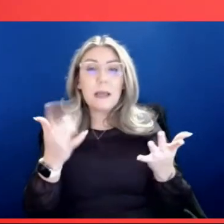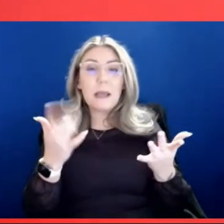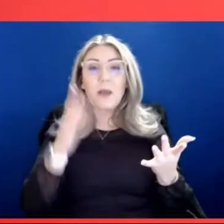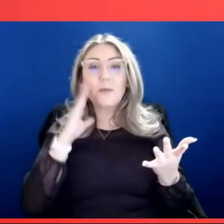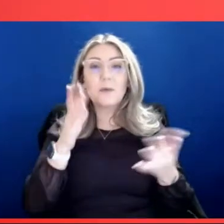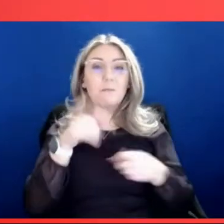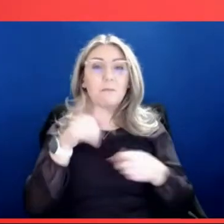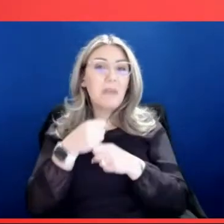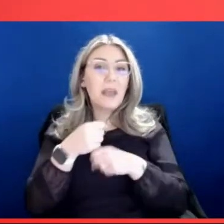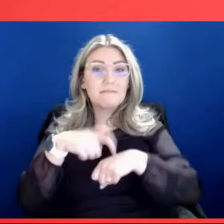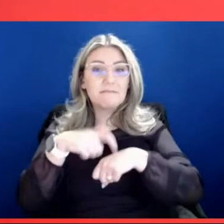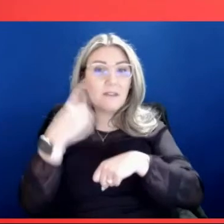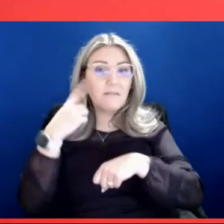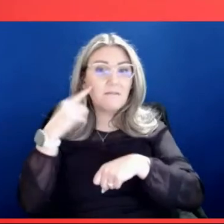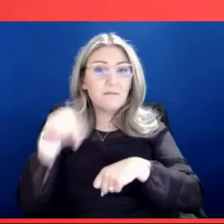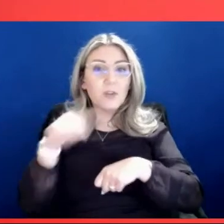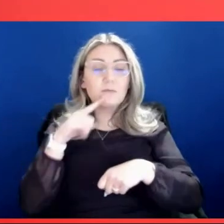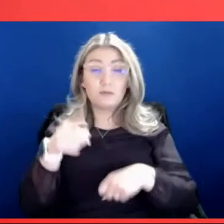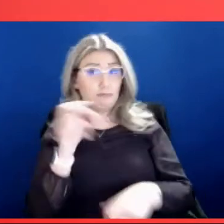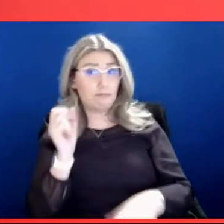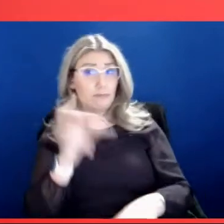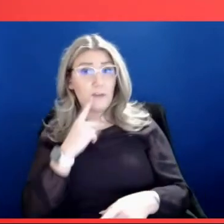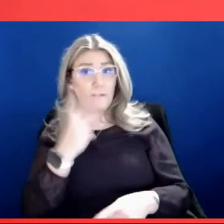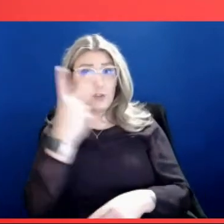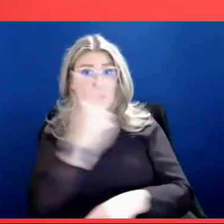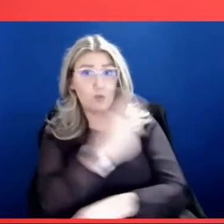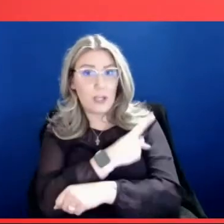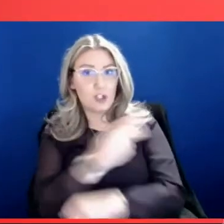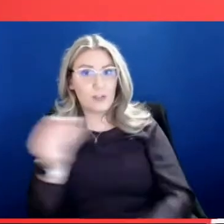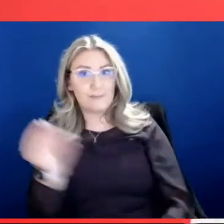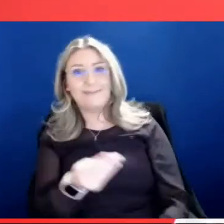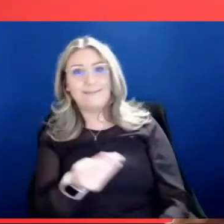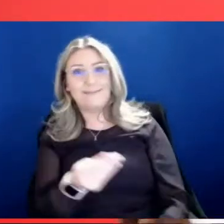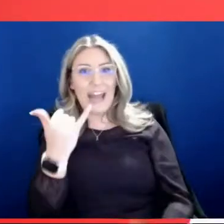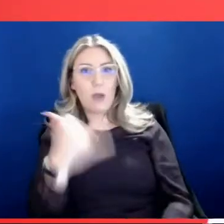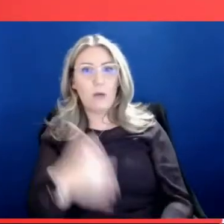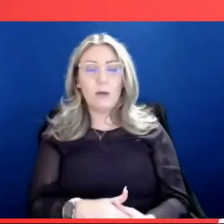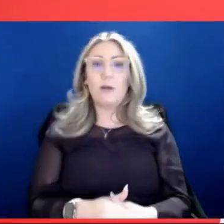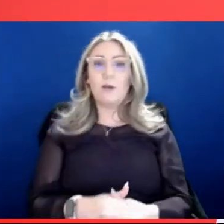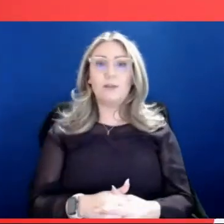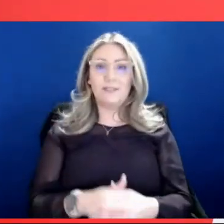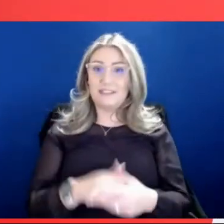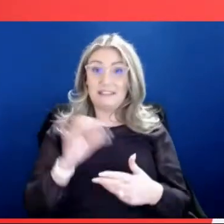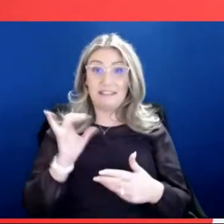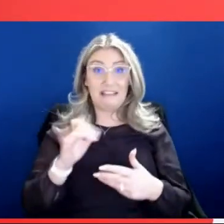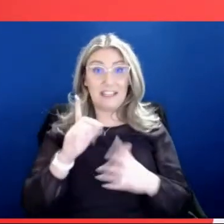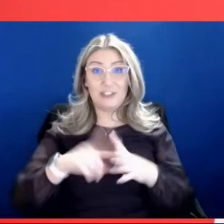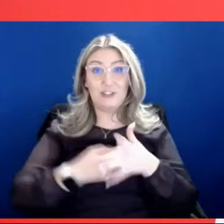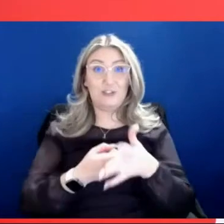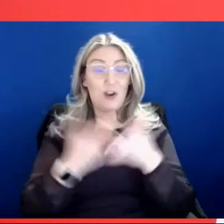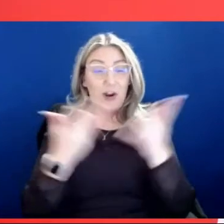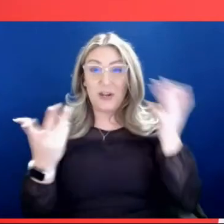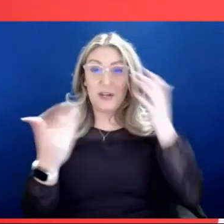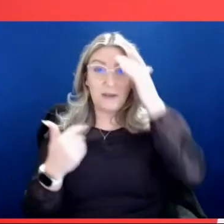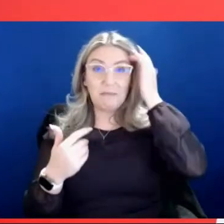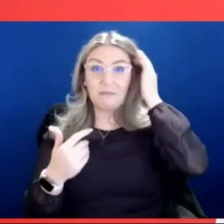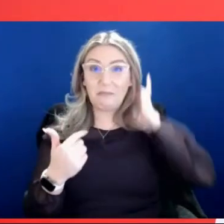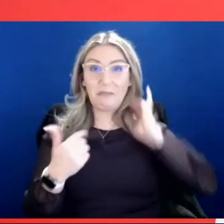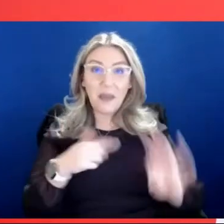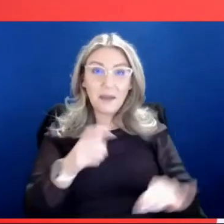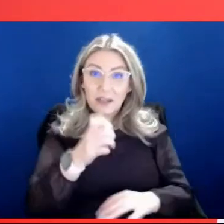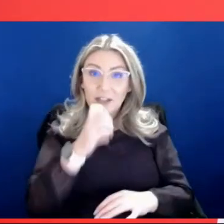time." And she said, "Okay, I got 2 patients for you." Wow. And that's how it started. And it started out, and I'm not even sure the term